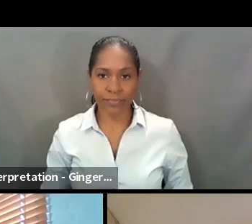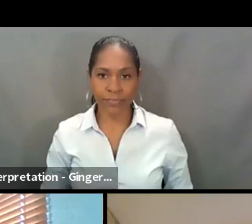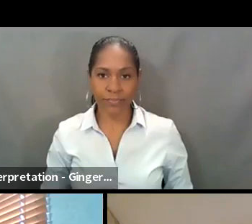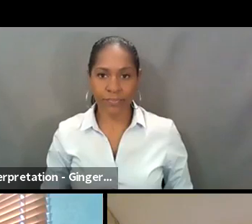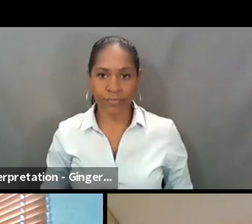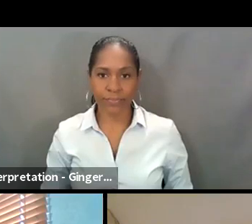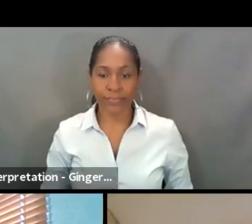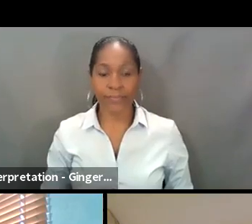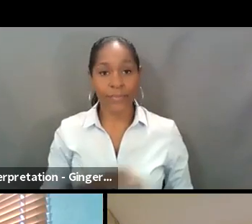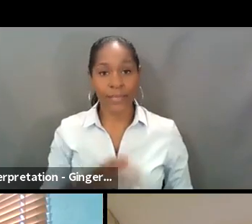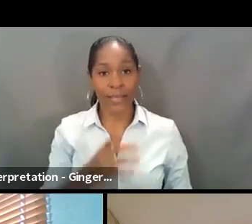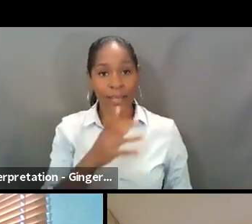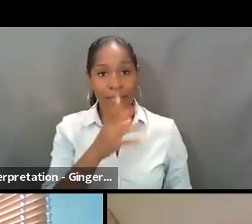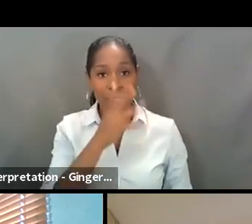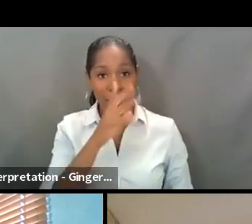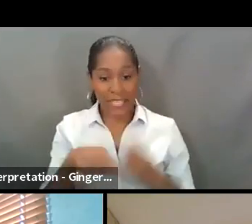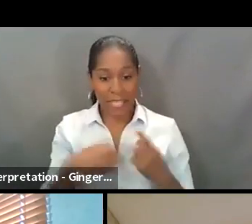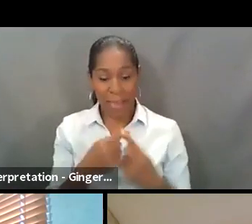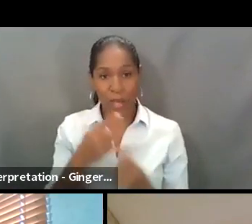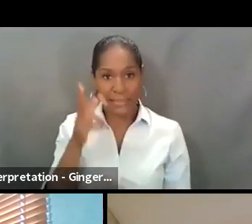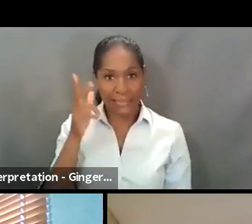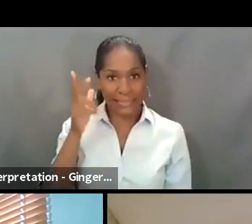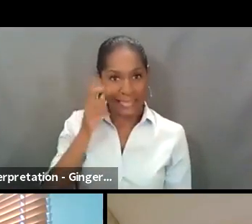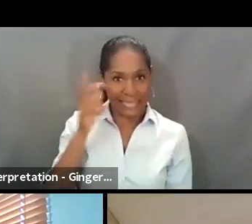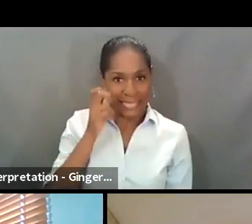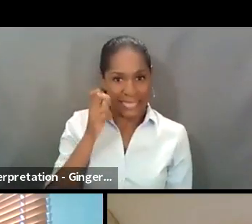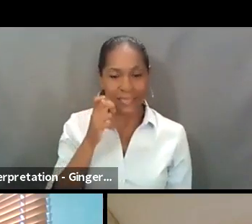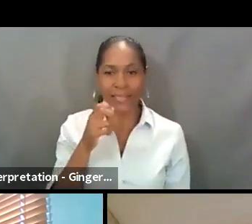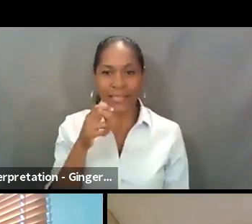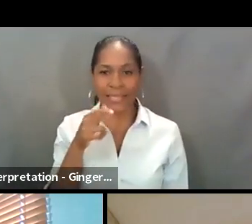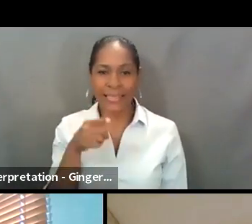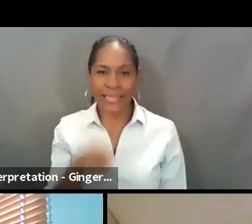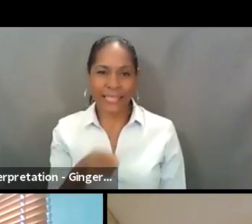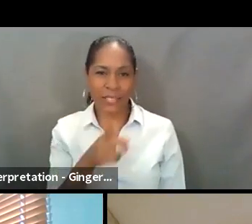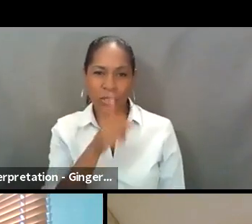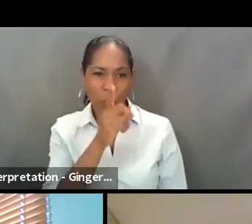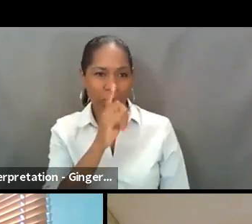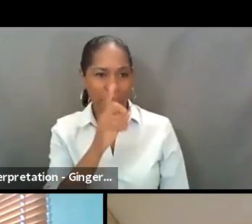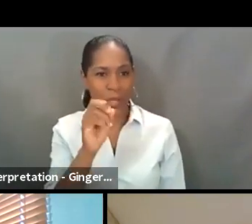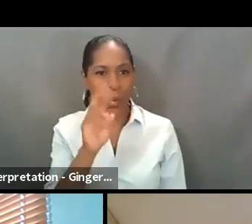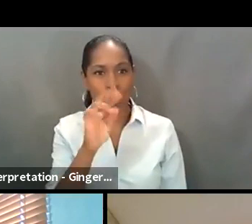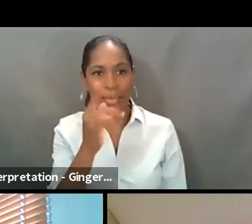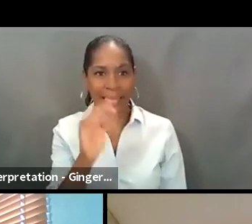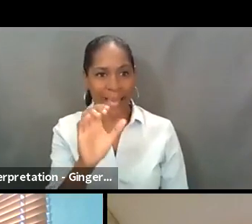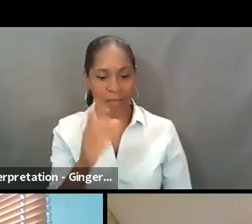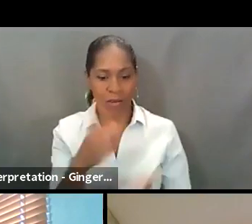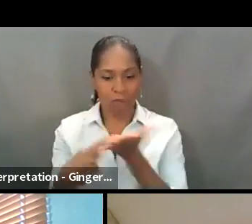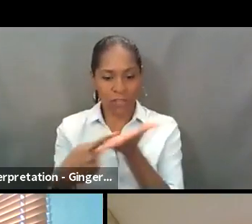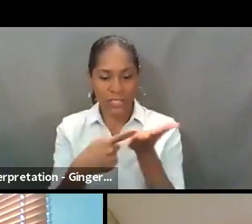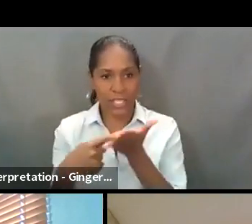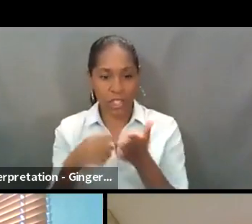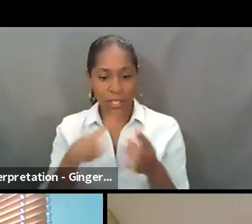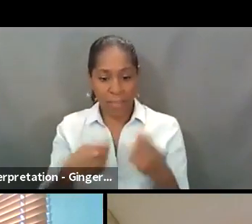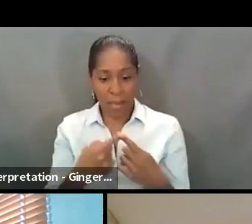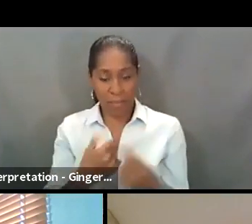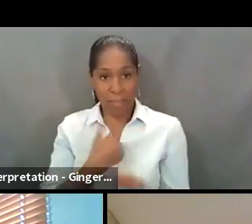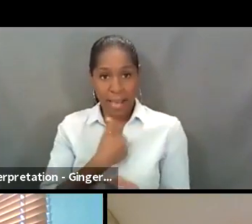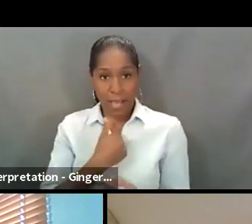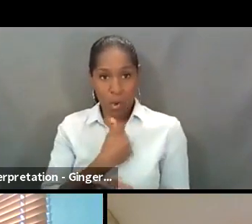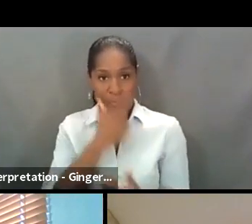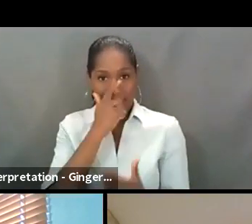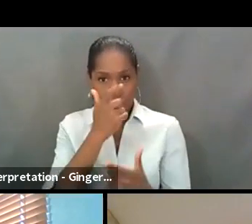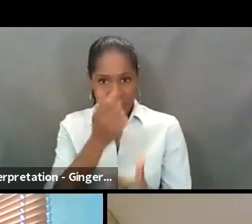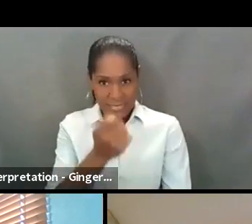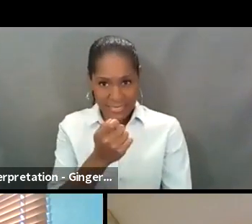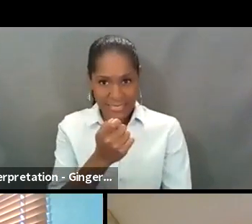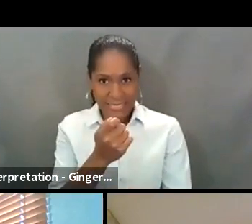Speaking of listening, this is really a really organic conversation that I hope to have with all of y'all about my own personal interest in getting this